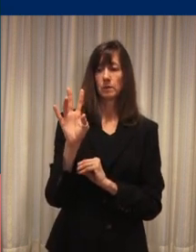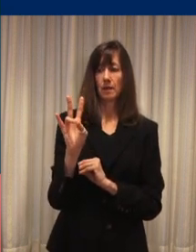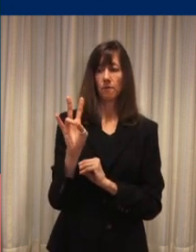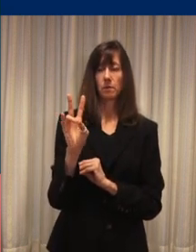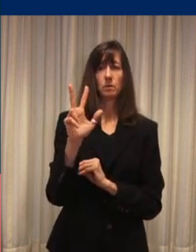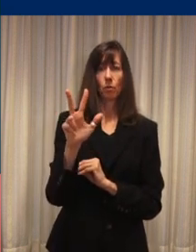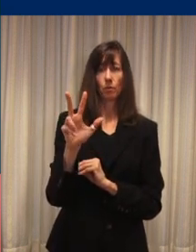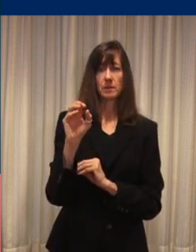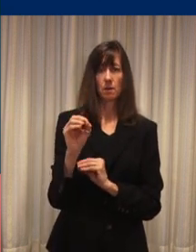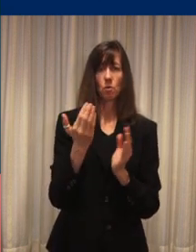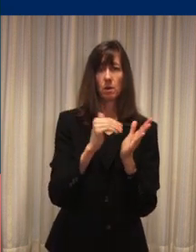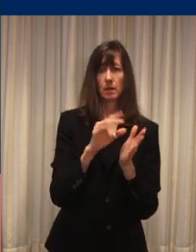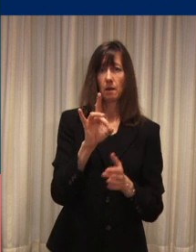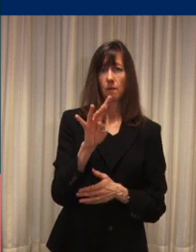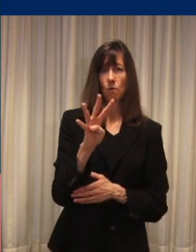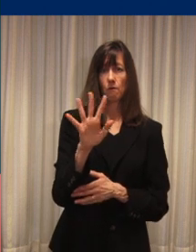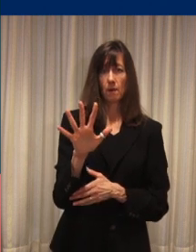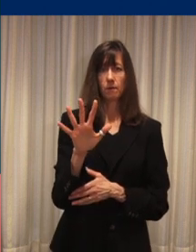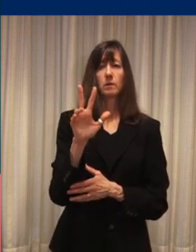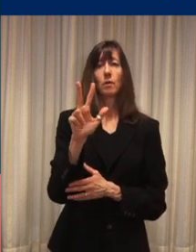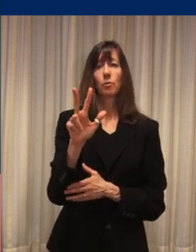845-303-2730. Again,